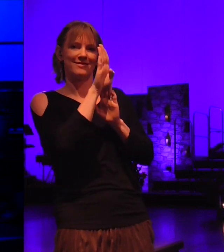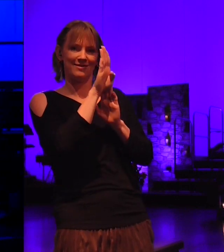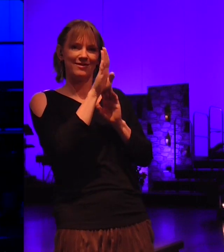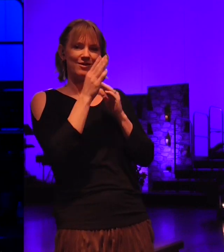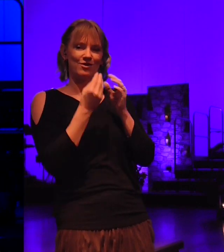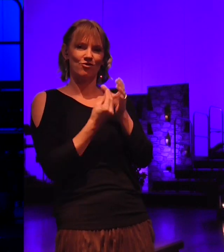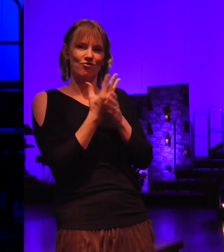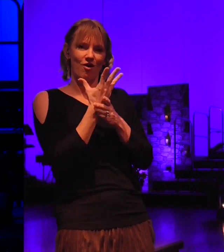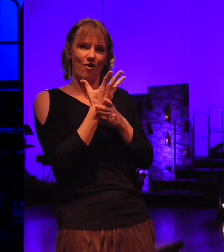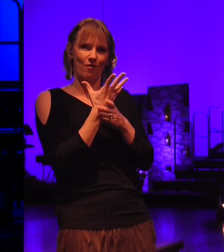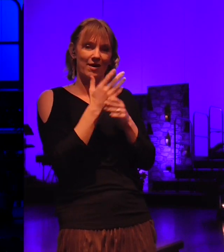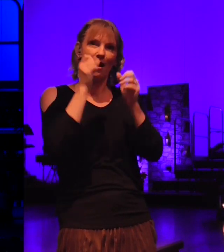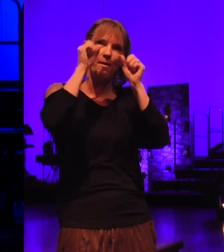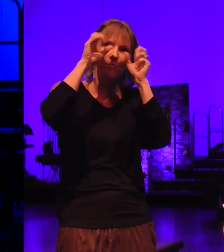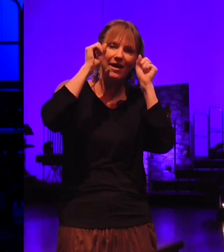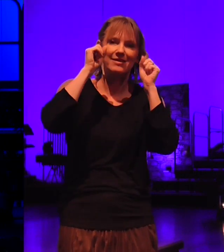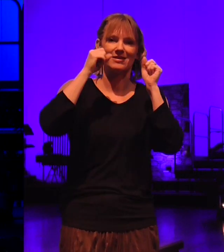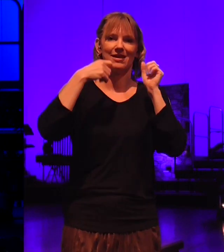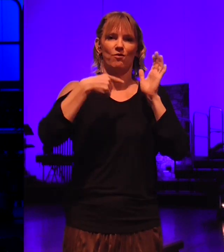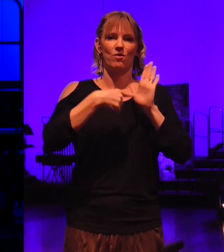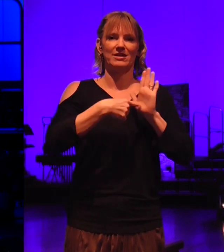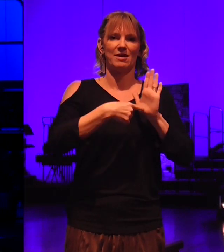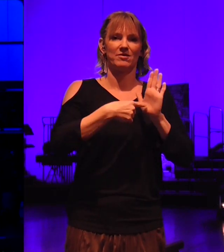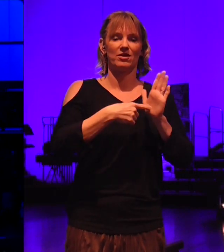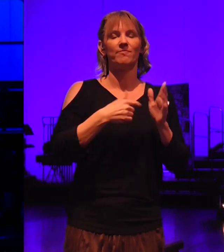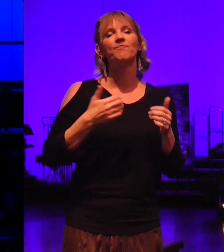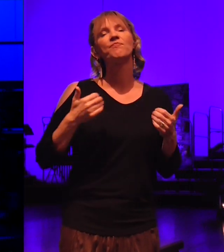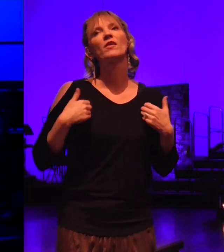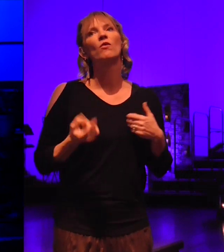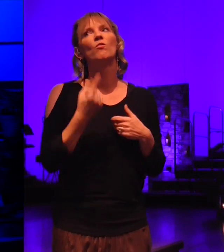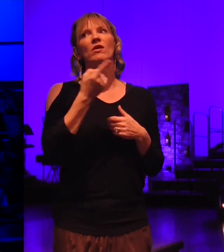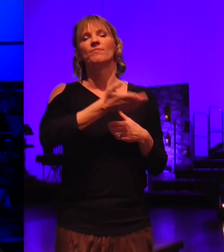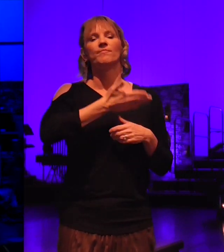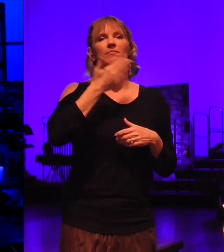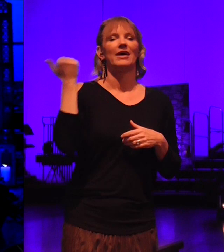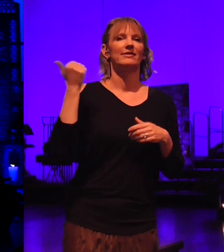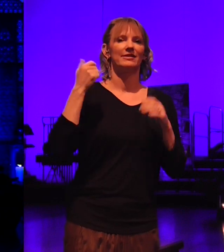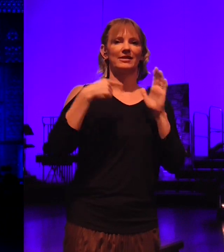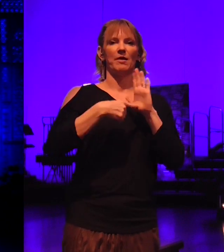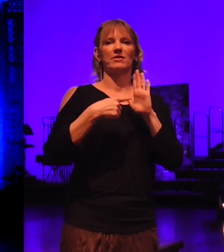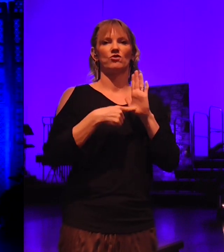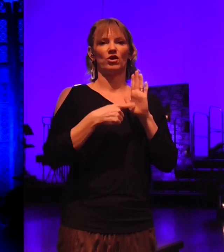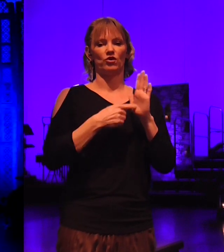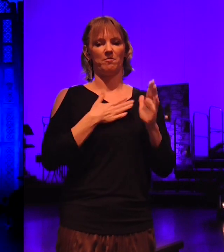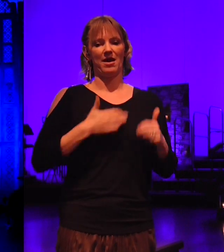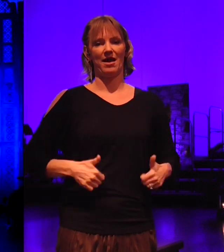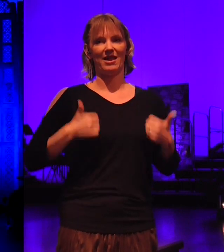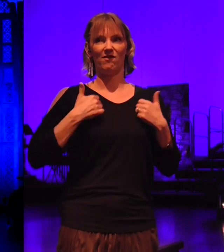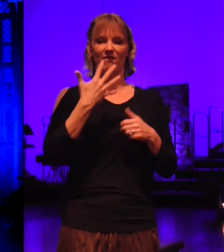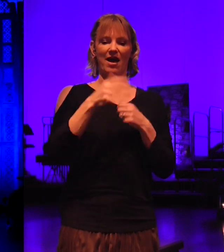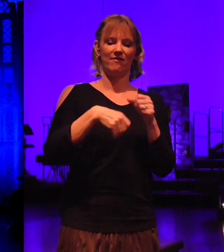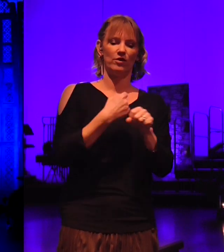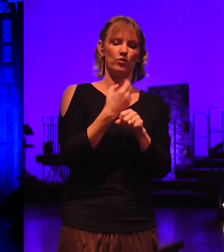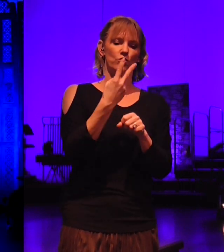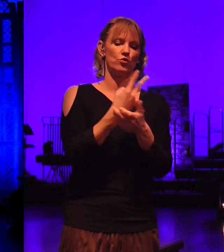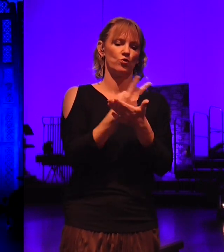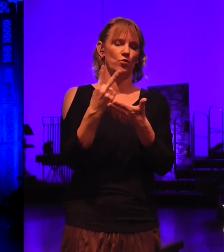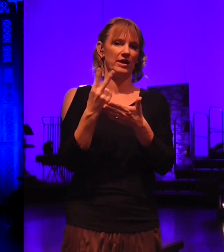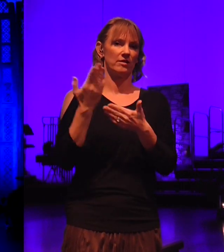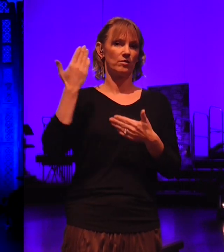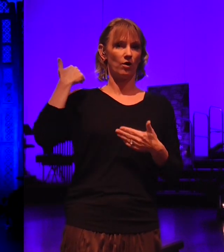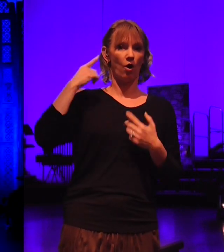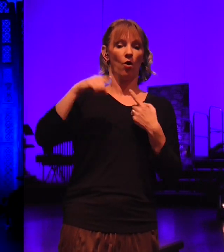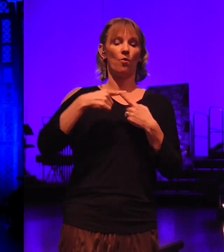itself. I had one of the greatest demonstrations in my life 5 years and 2 weeks ago when our daughter,